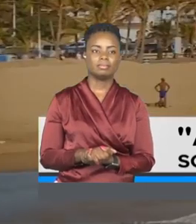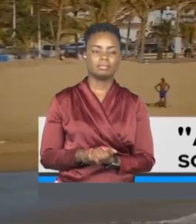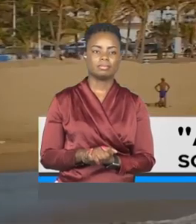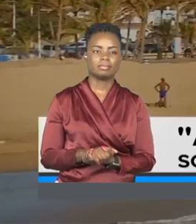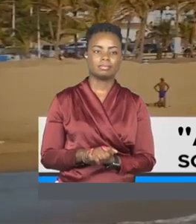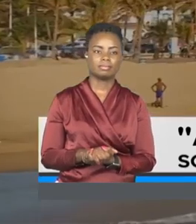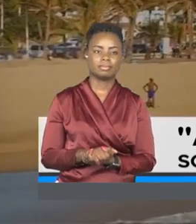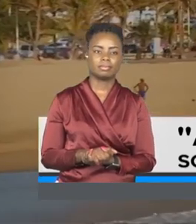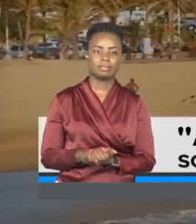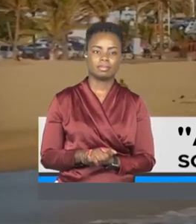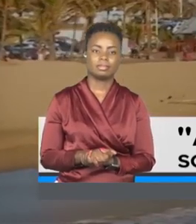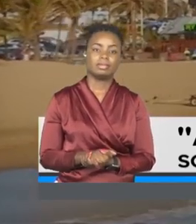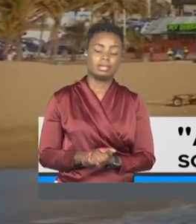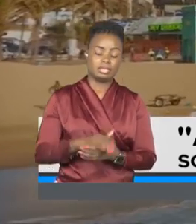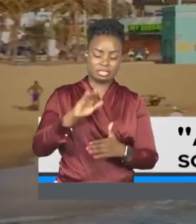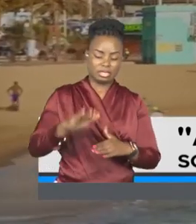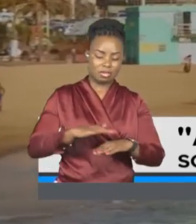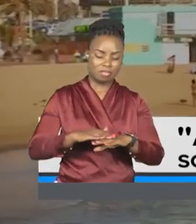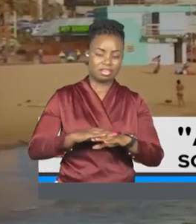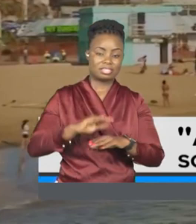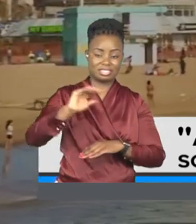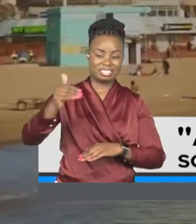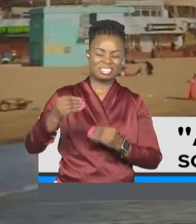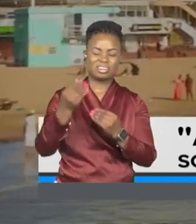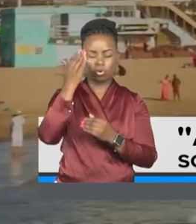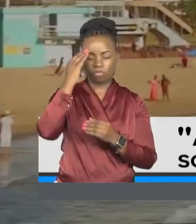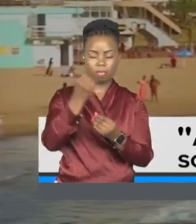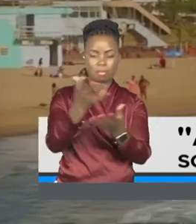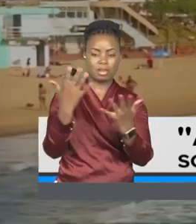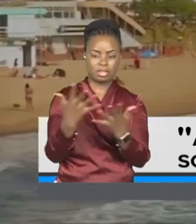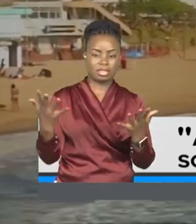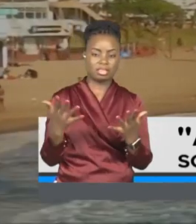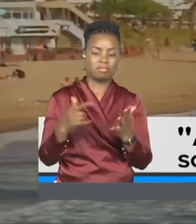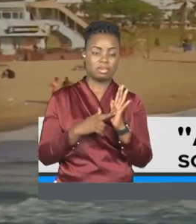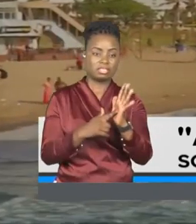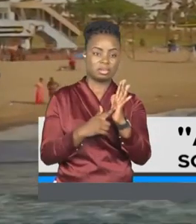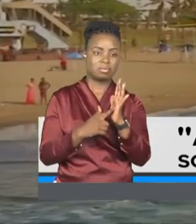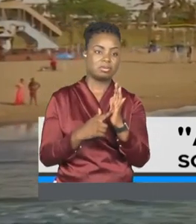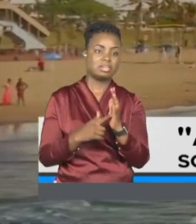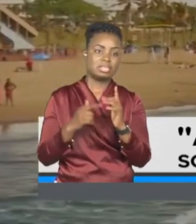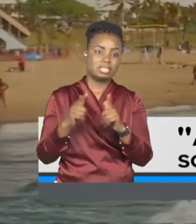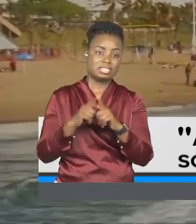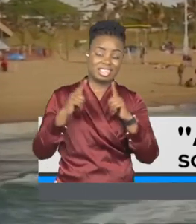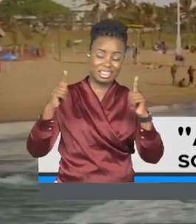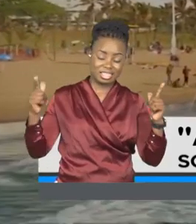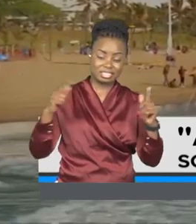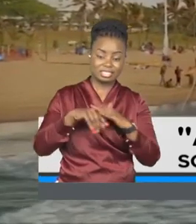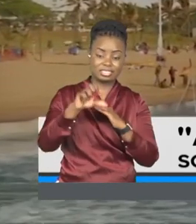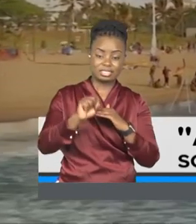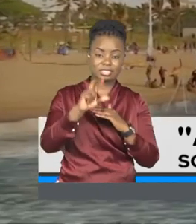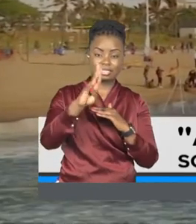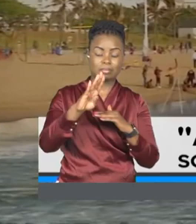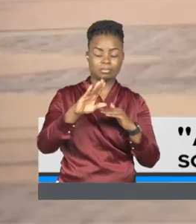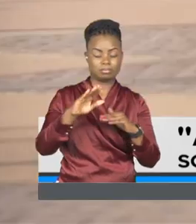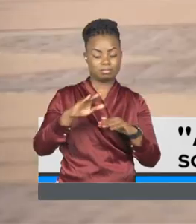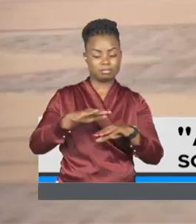The South African city of Durban is known for many things. For example, it's sporting the largest of sub-Saharan Africa, and its beaches